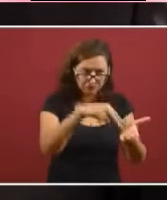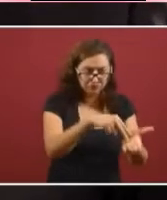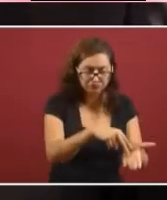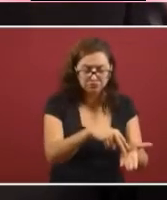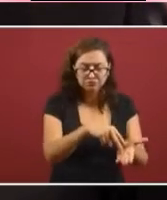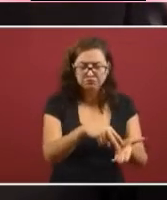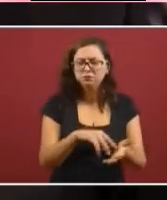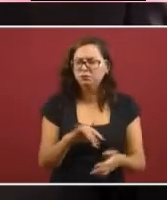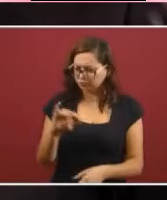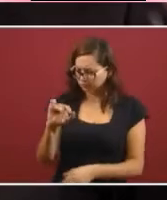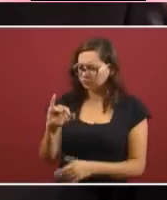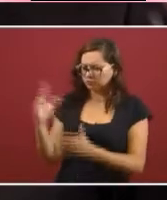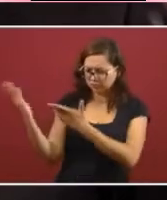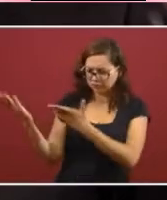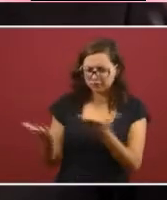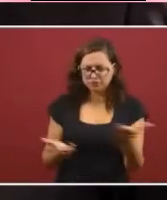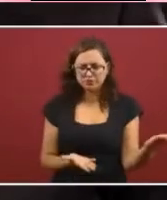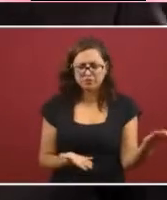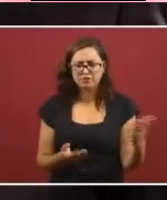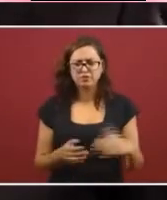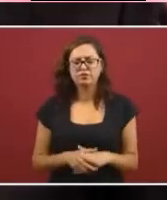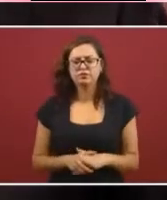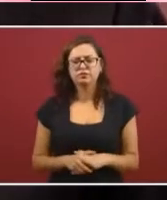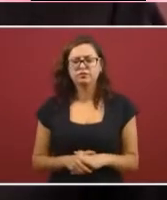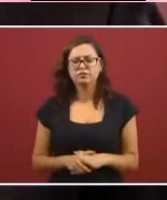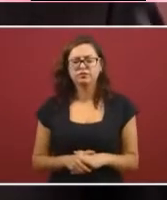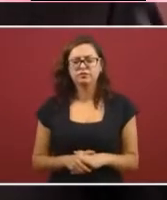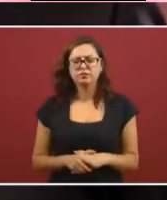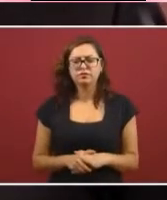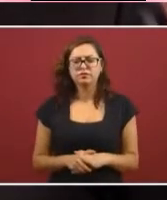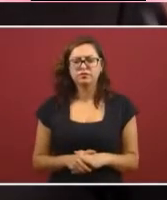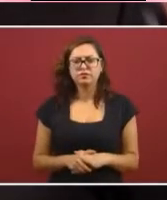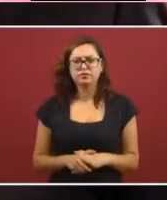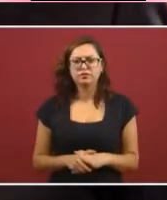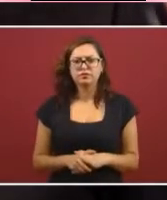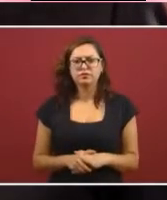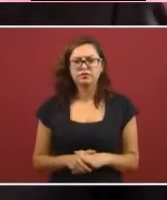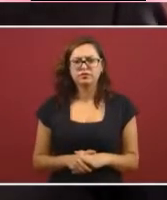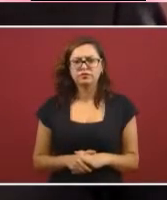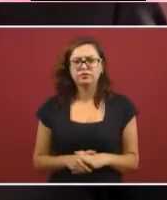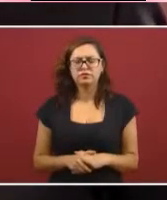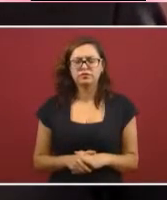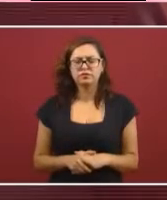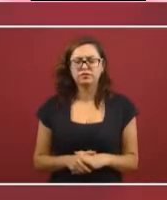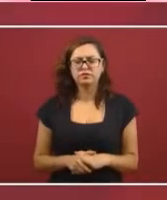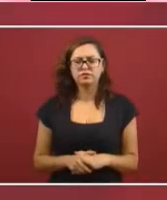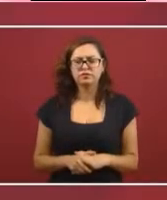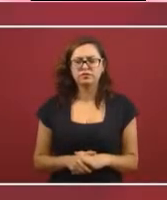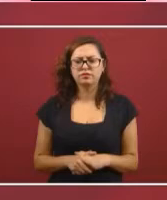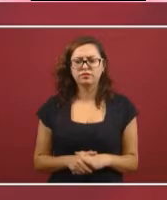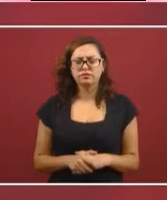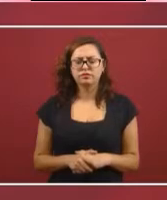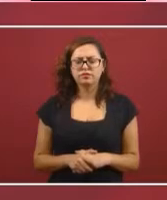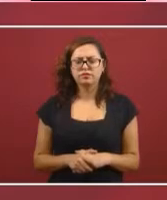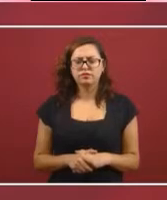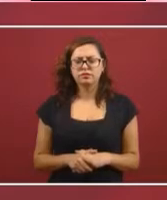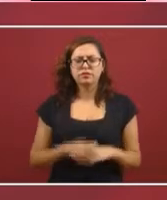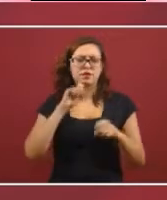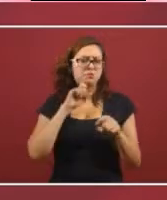they would allow it or give it. And the same with also